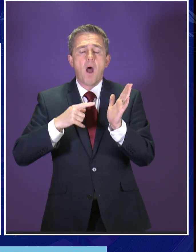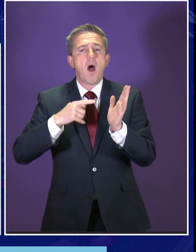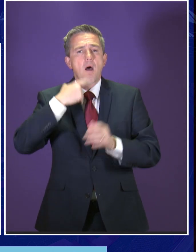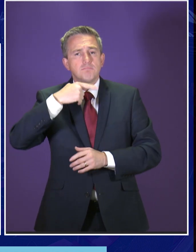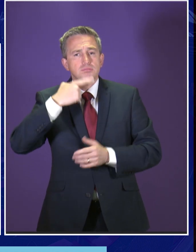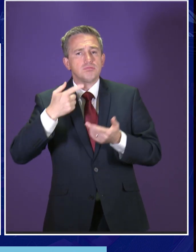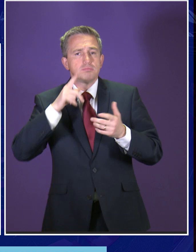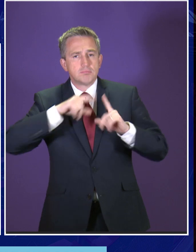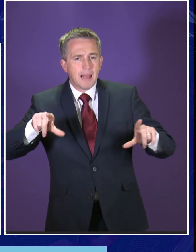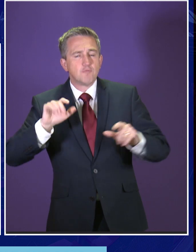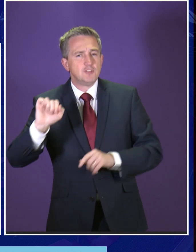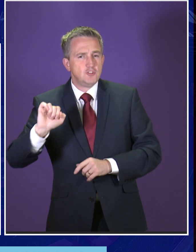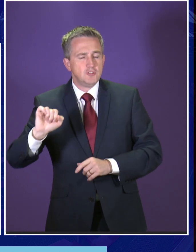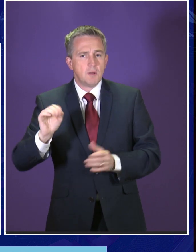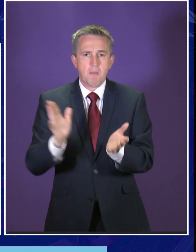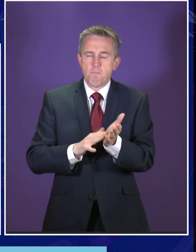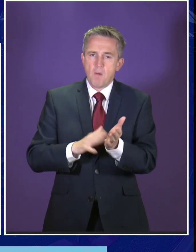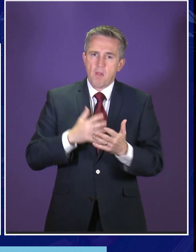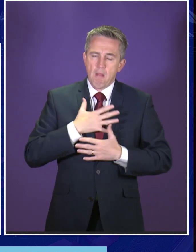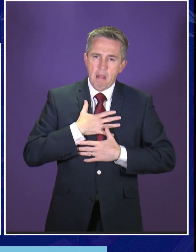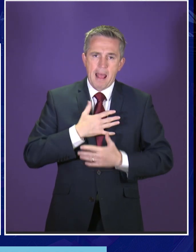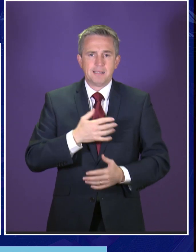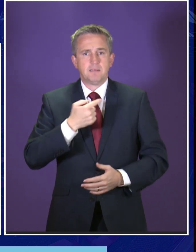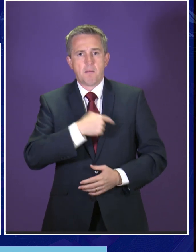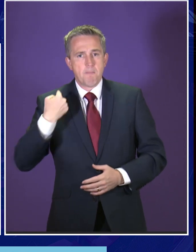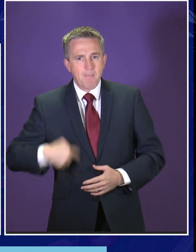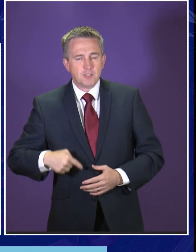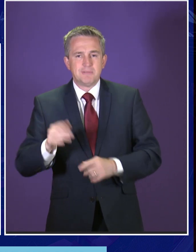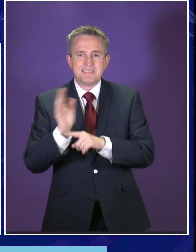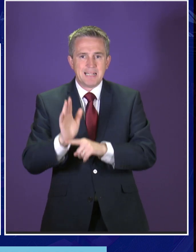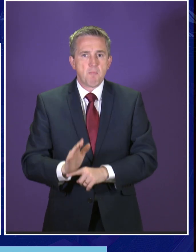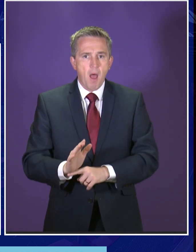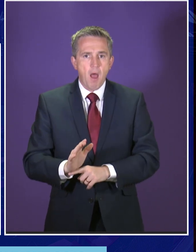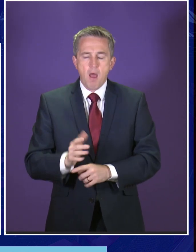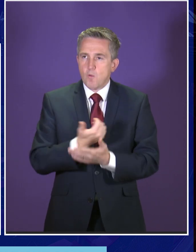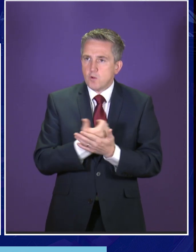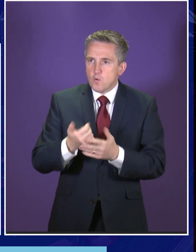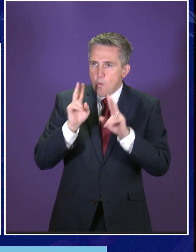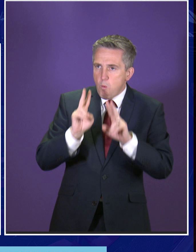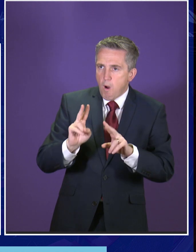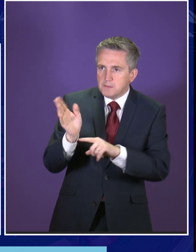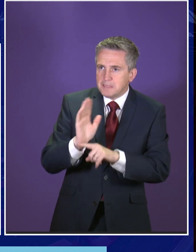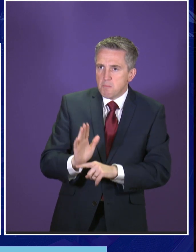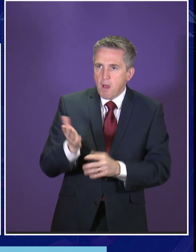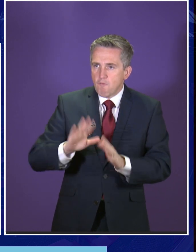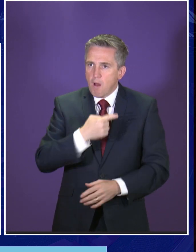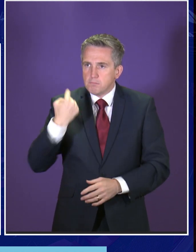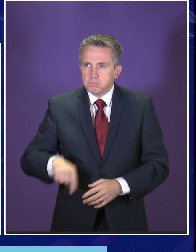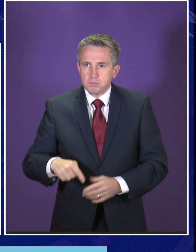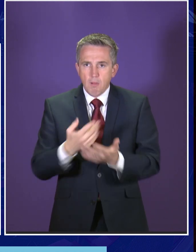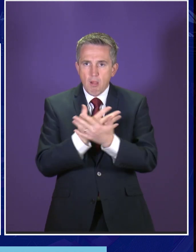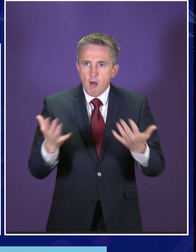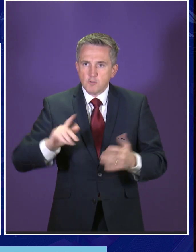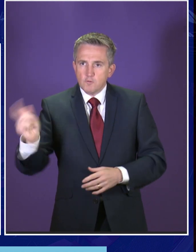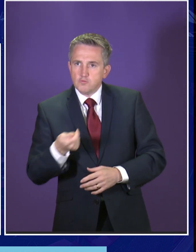Henghua. My mother's appetite for Mandarin cinema affected my siblings and I growing up. We saw many a sword-fighting